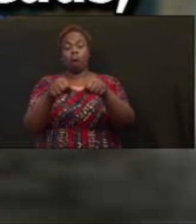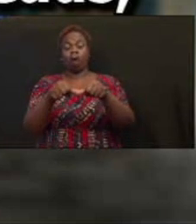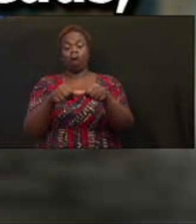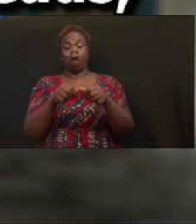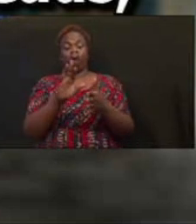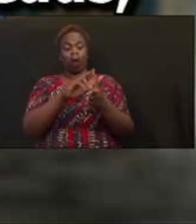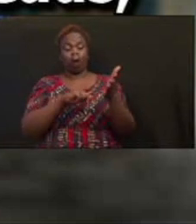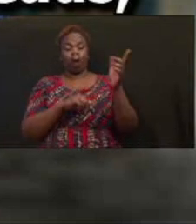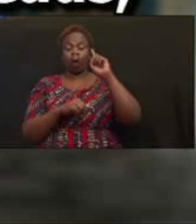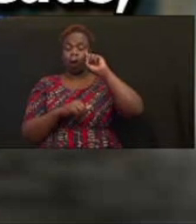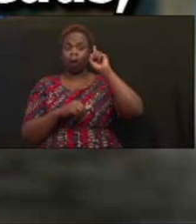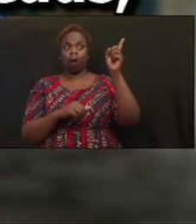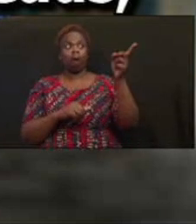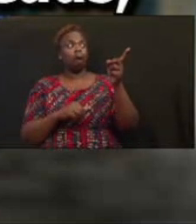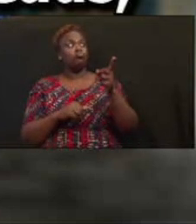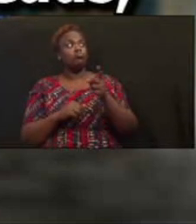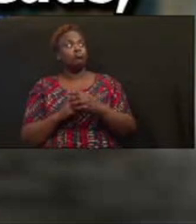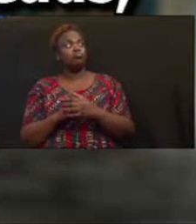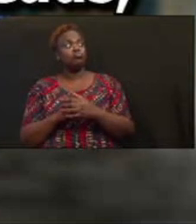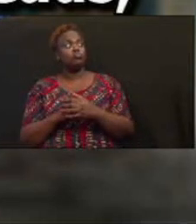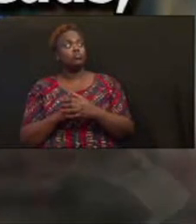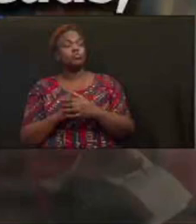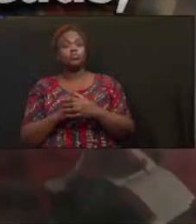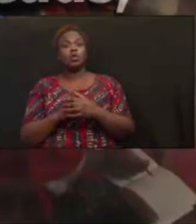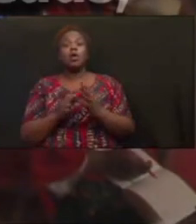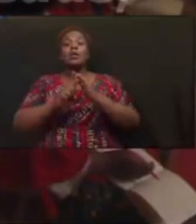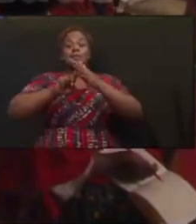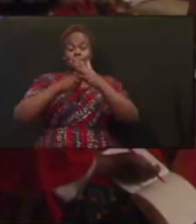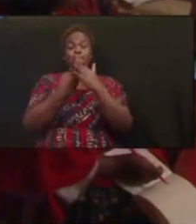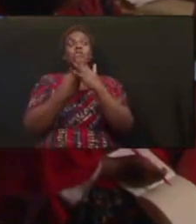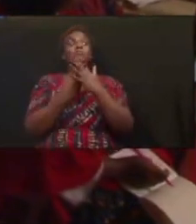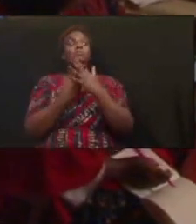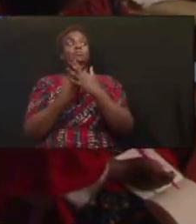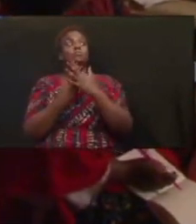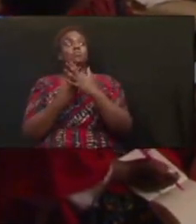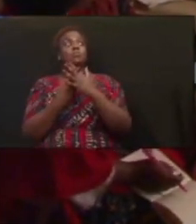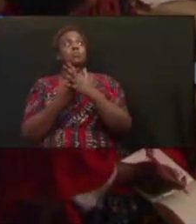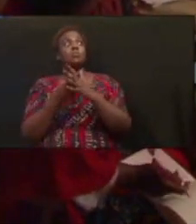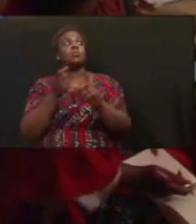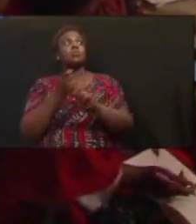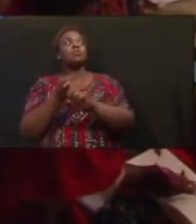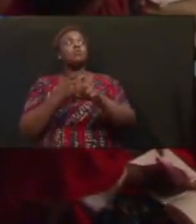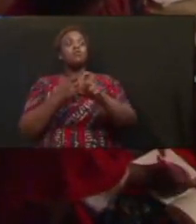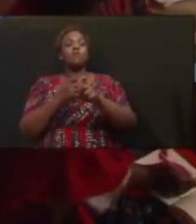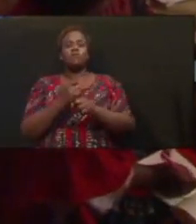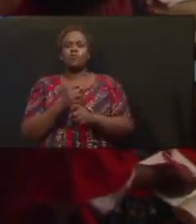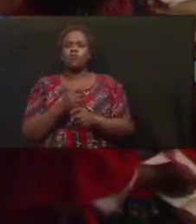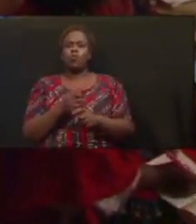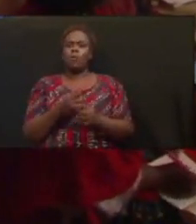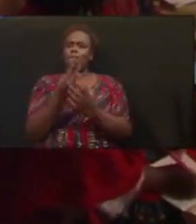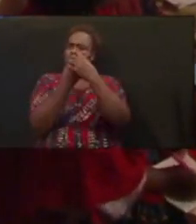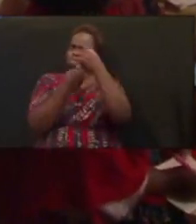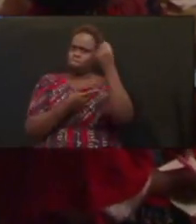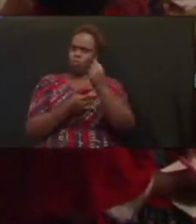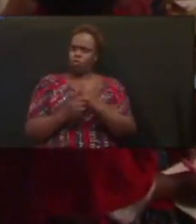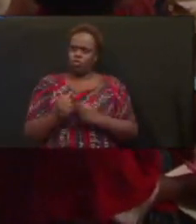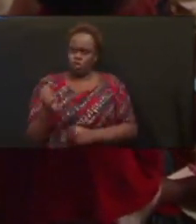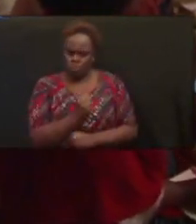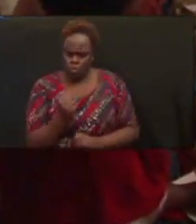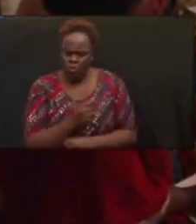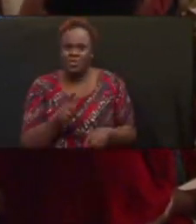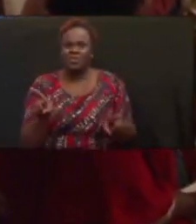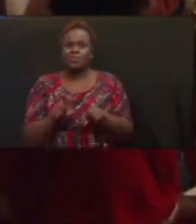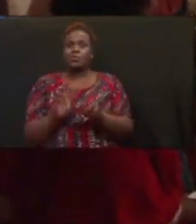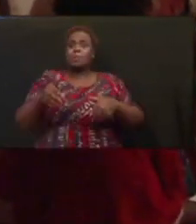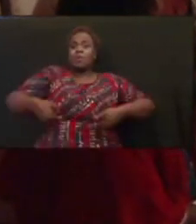me. There will be an emergence from old and young people, the spirit of